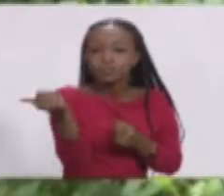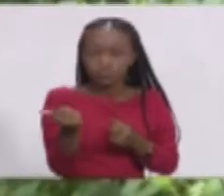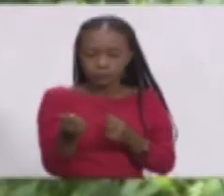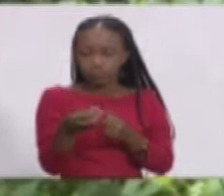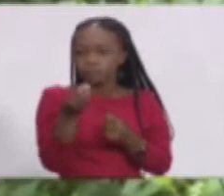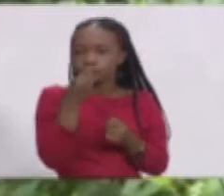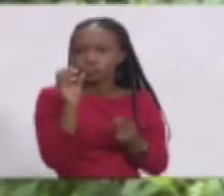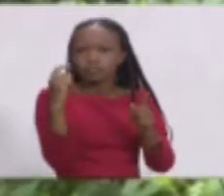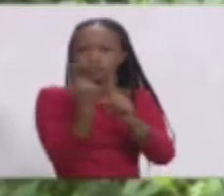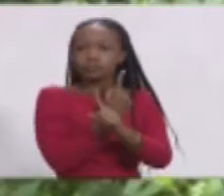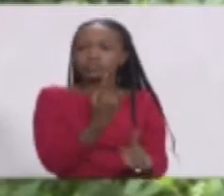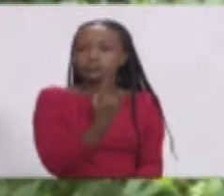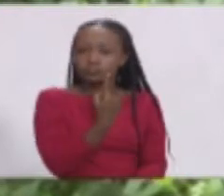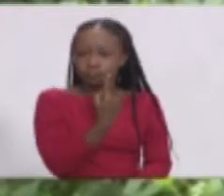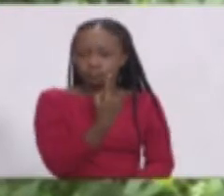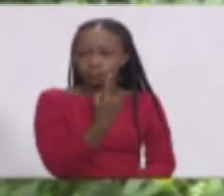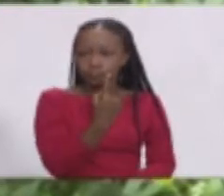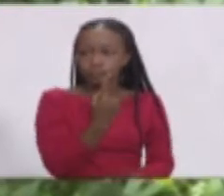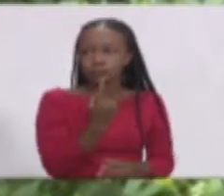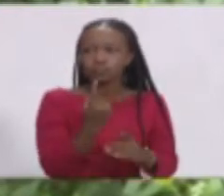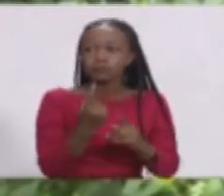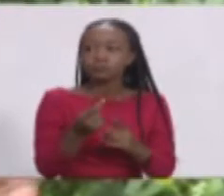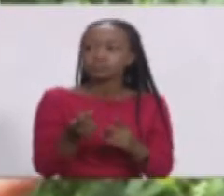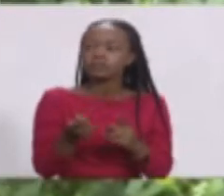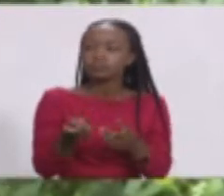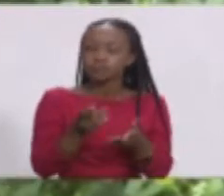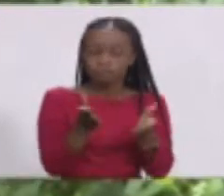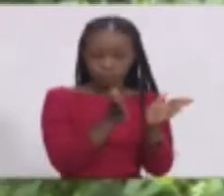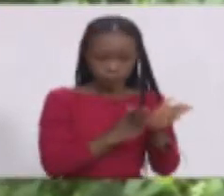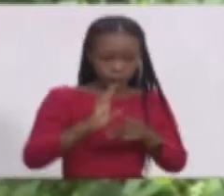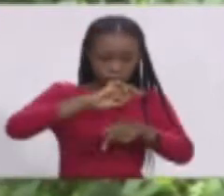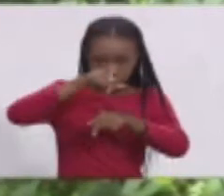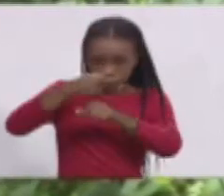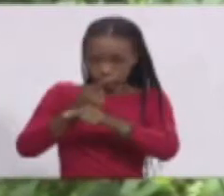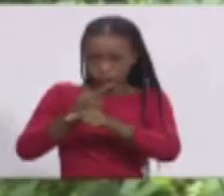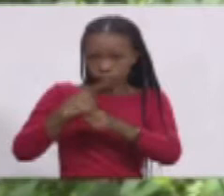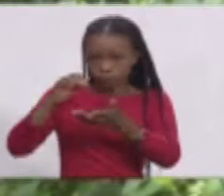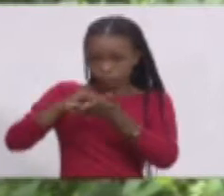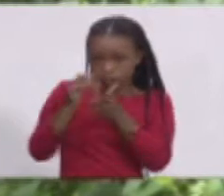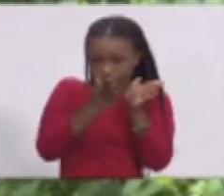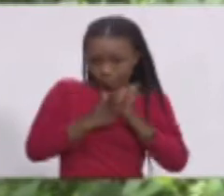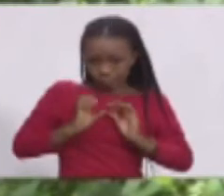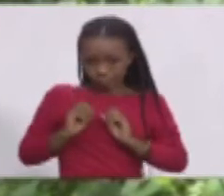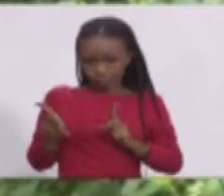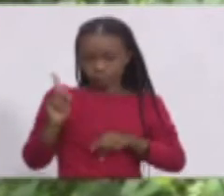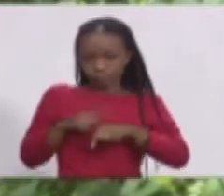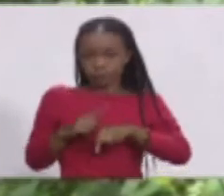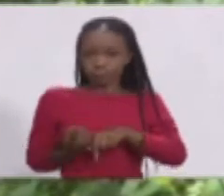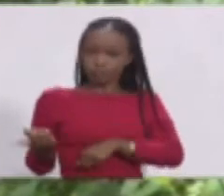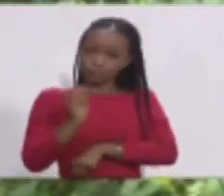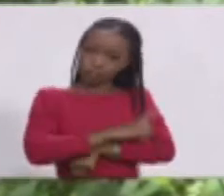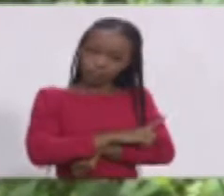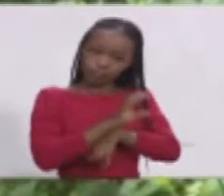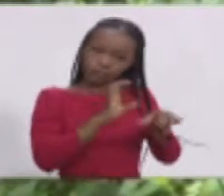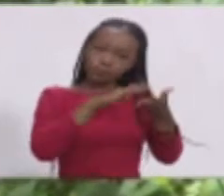different items for your house or your people. We need to rearrange those hours so that we are more organized during the day. We can do so